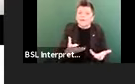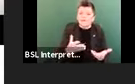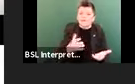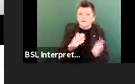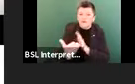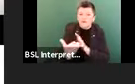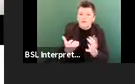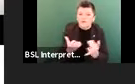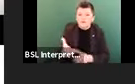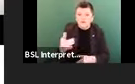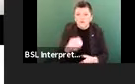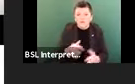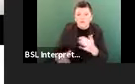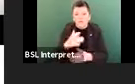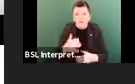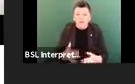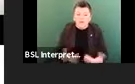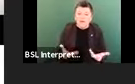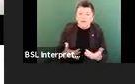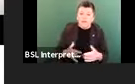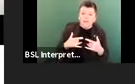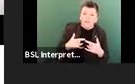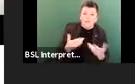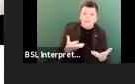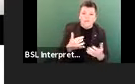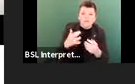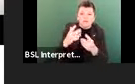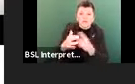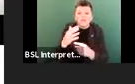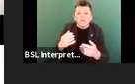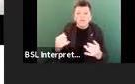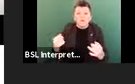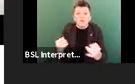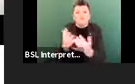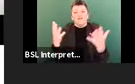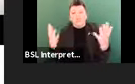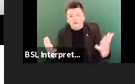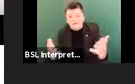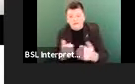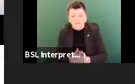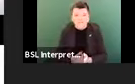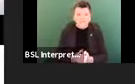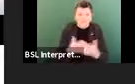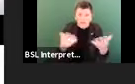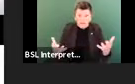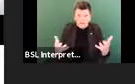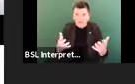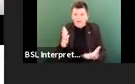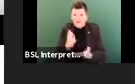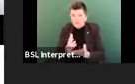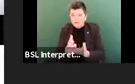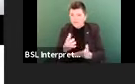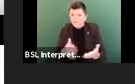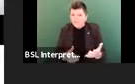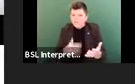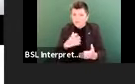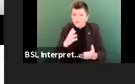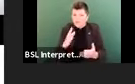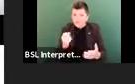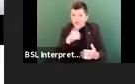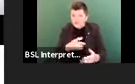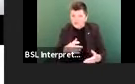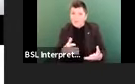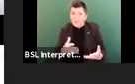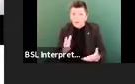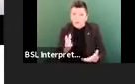social conflicts. The conflict between rich and others is currently seen as most sharp by Russians. And